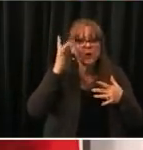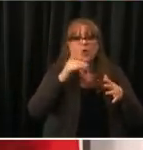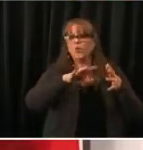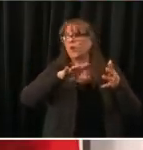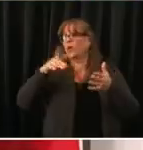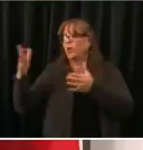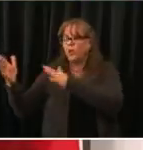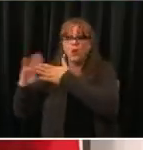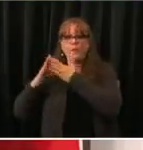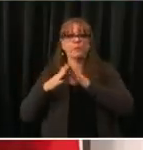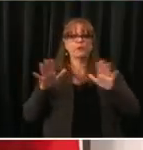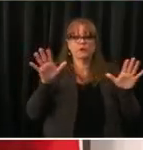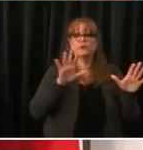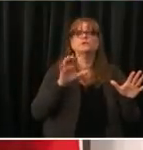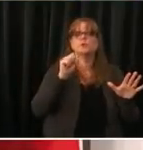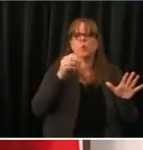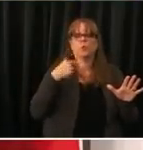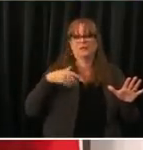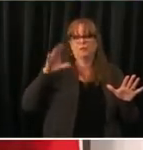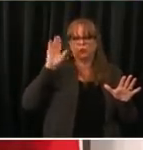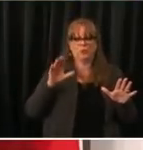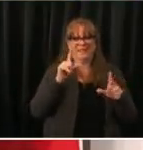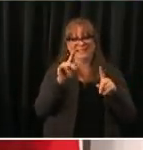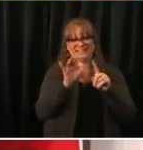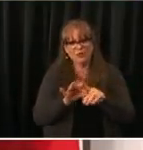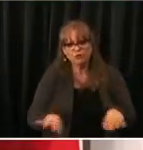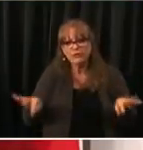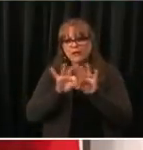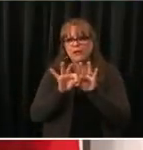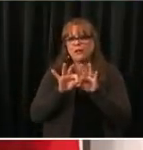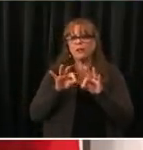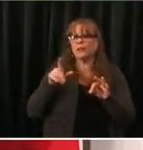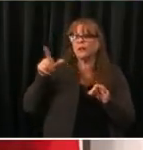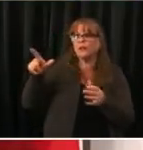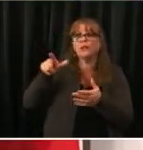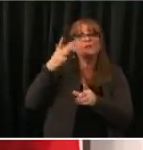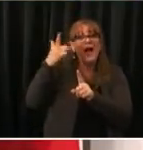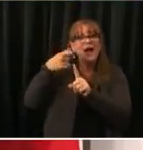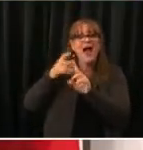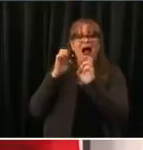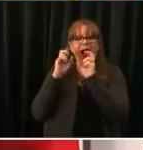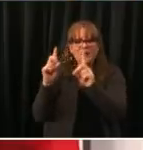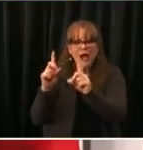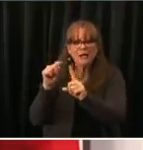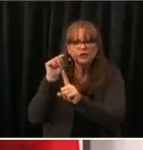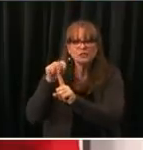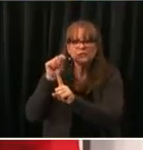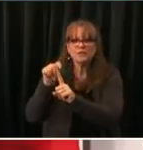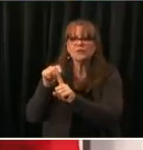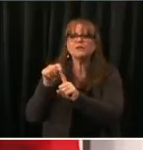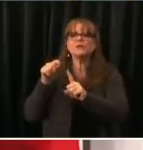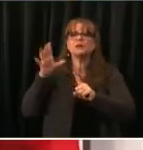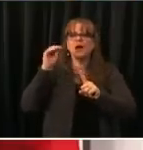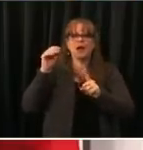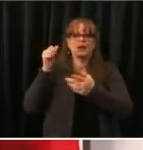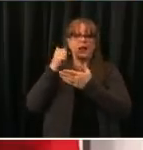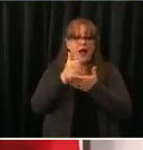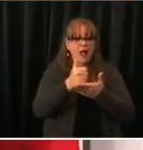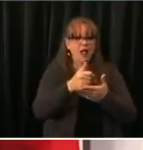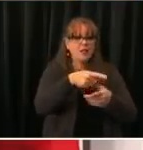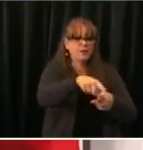important not just academically, and I always want to say first and foremost it is important for kids' success in their future, but beyond that, for the